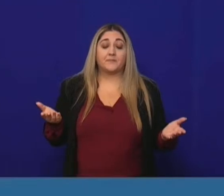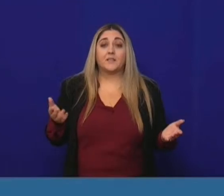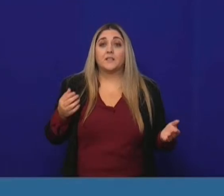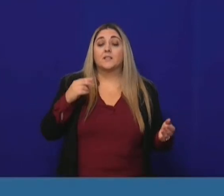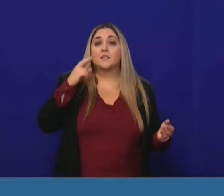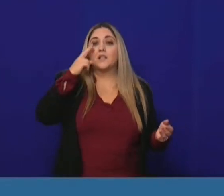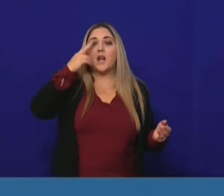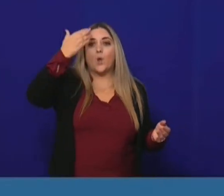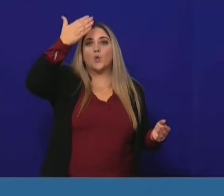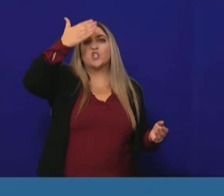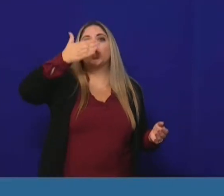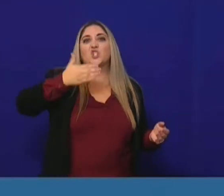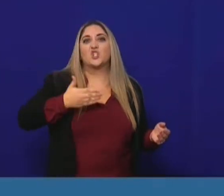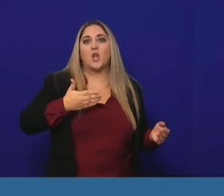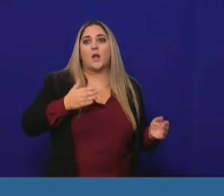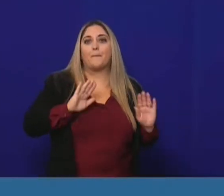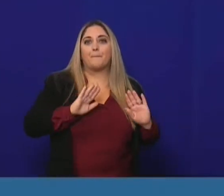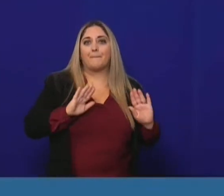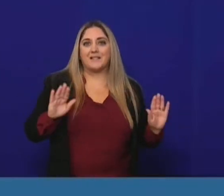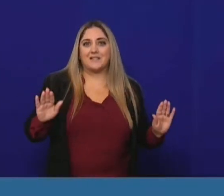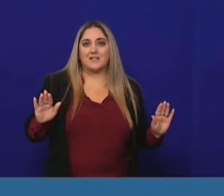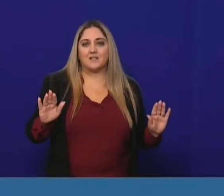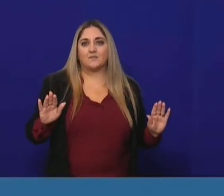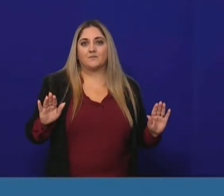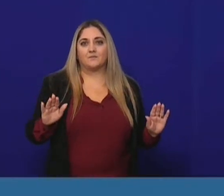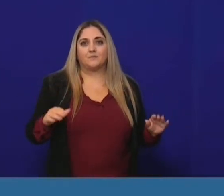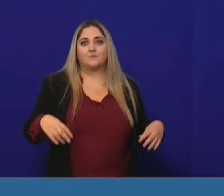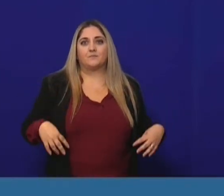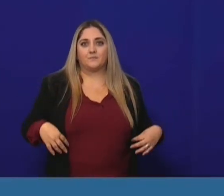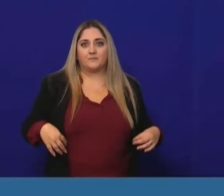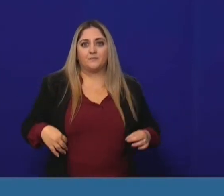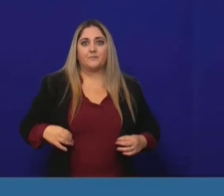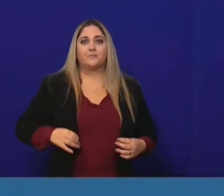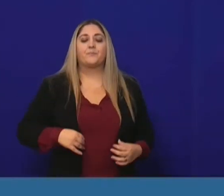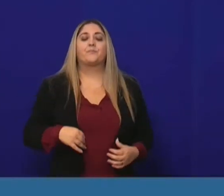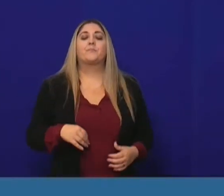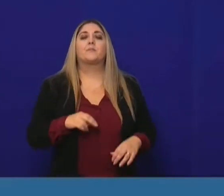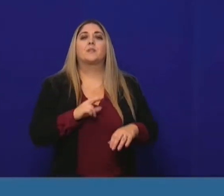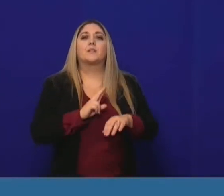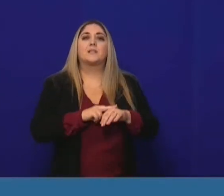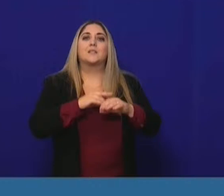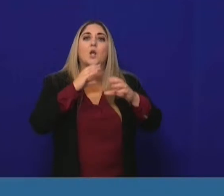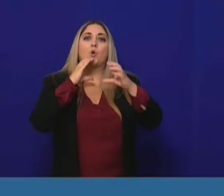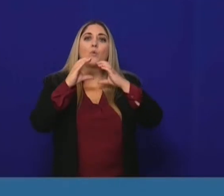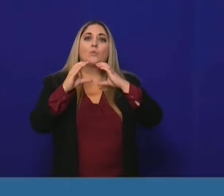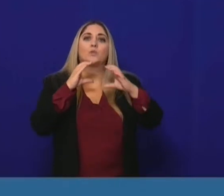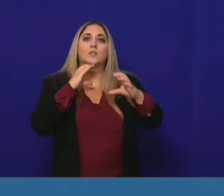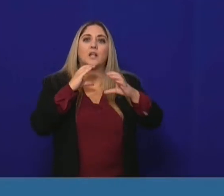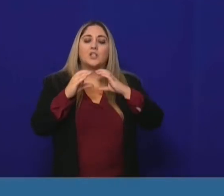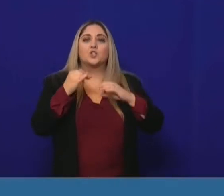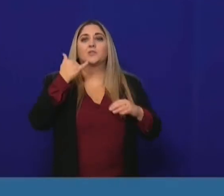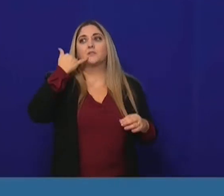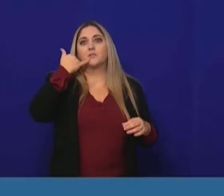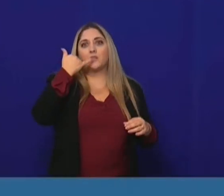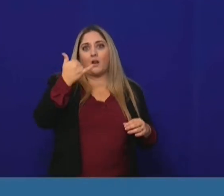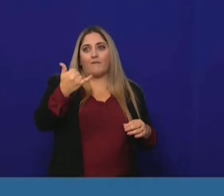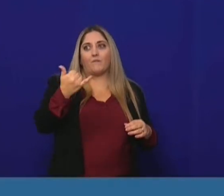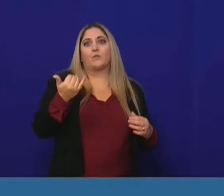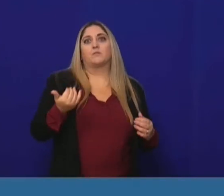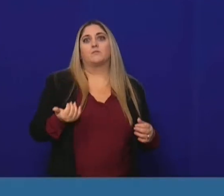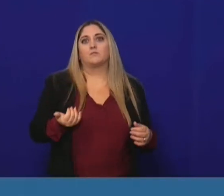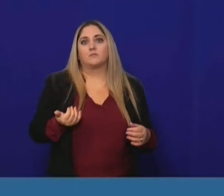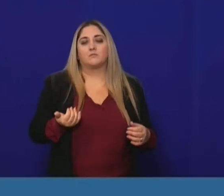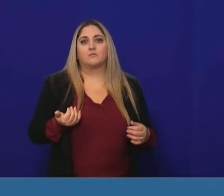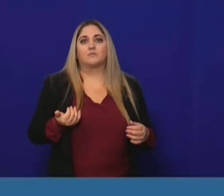jarawhom minn wara l-perspex u hawnhekk tajjeb ukoll li jista' jkollok komunikazzjoni anke permezz tat-telefon tal-persuni